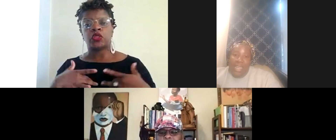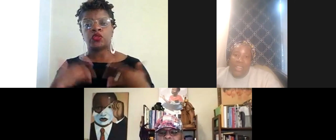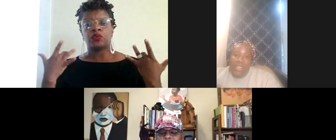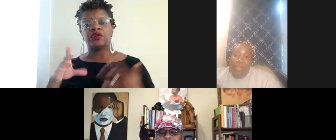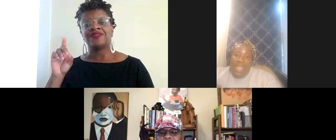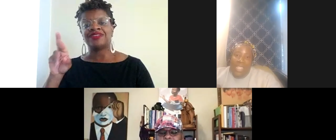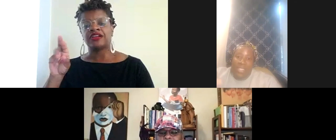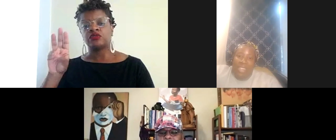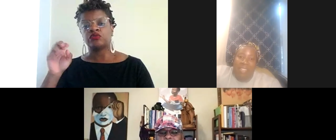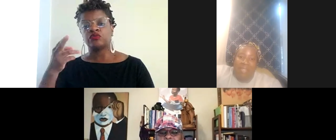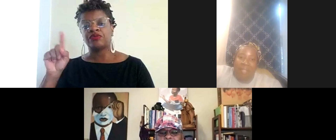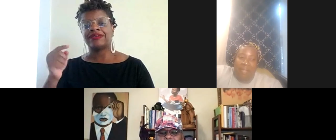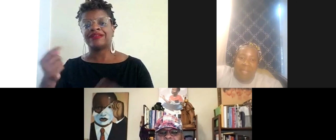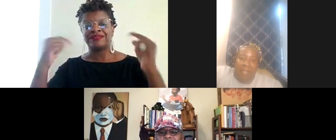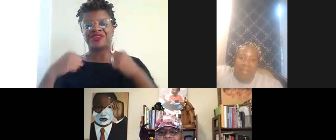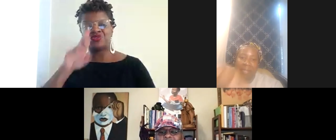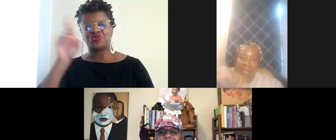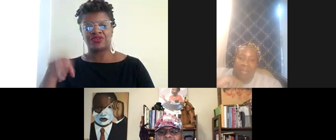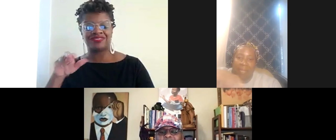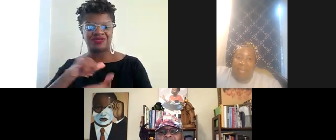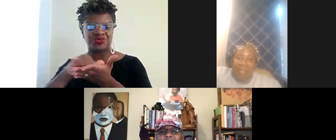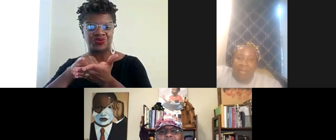Wright here to Rochester.